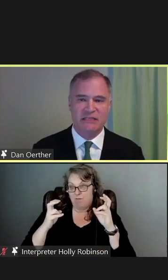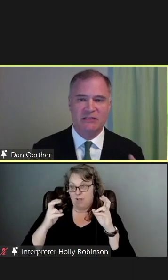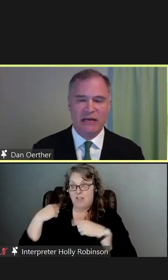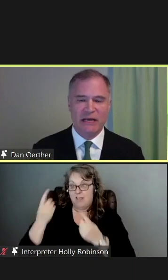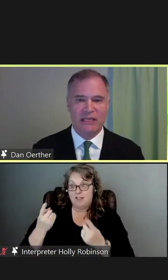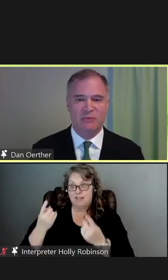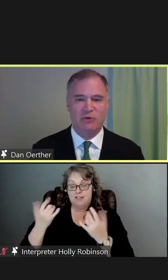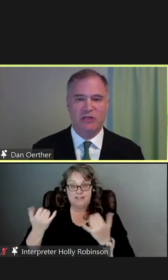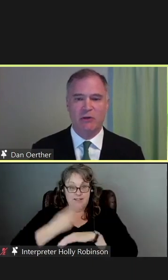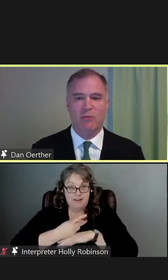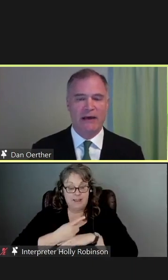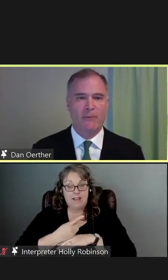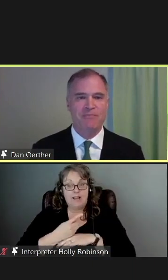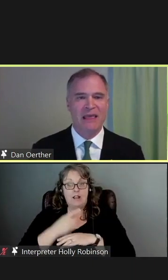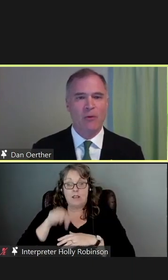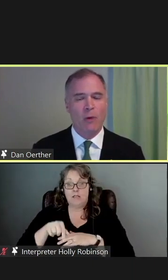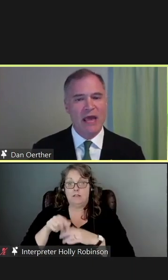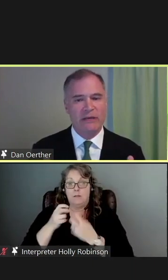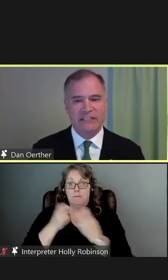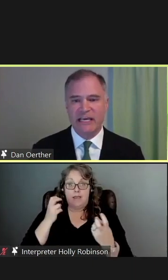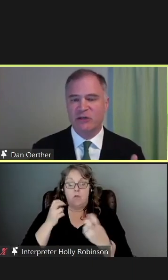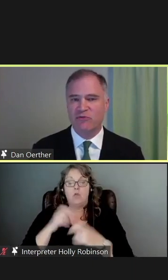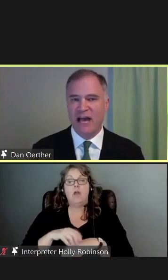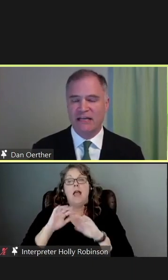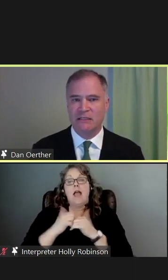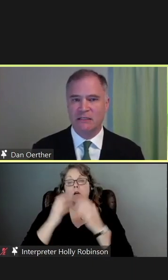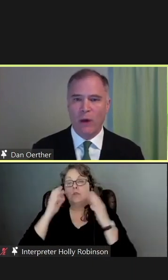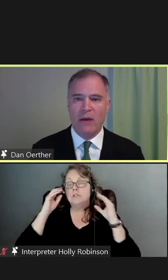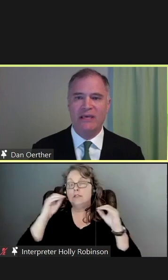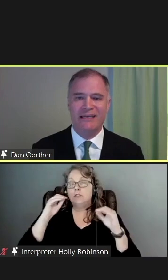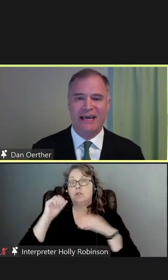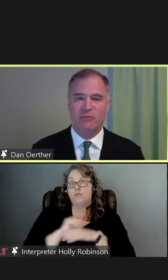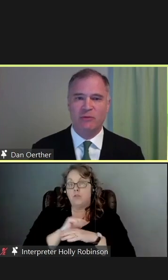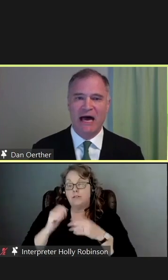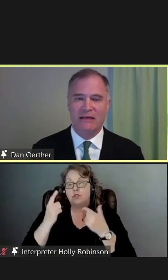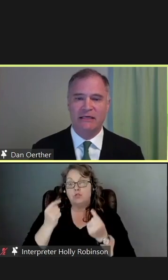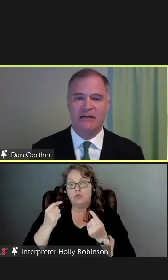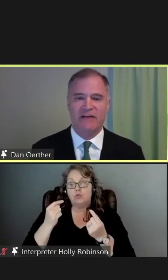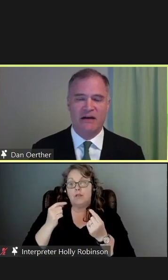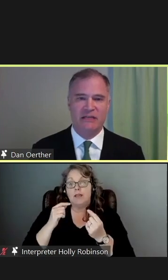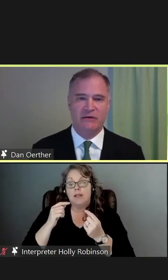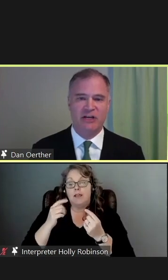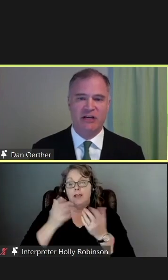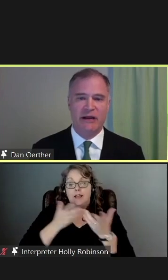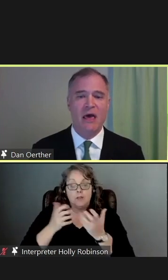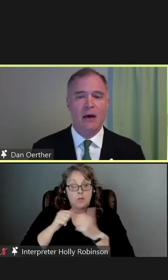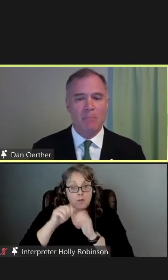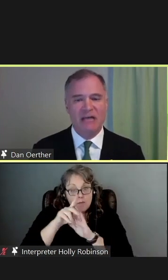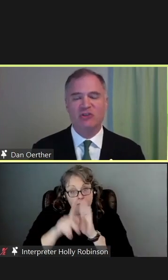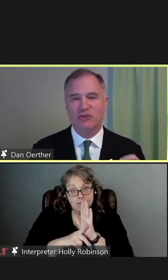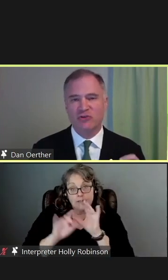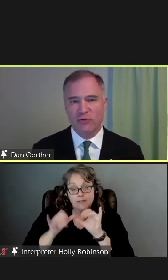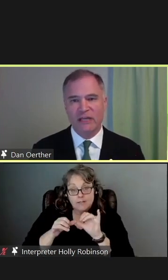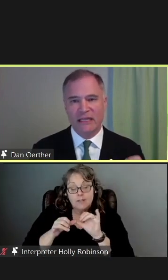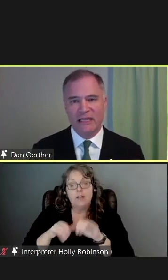but especially in this particular panel, the way we teach and practice and the way we engage with policy and environmental engineering